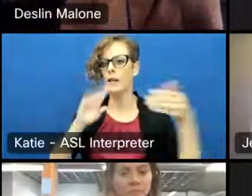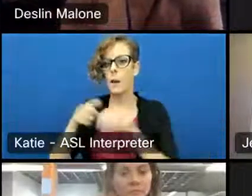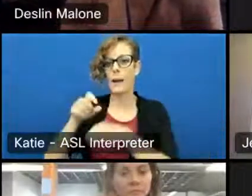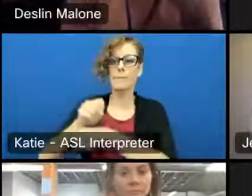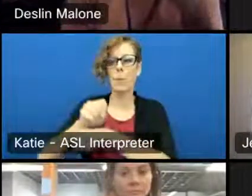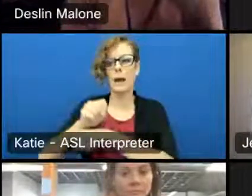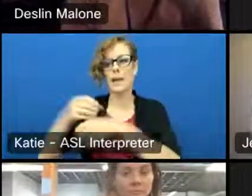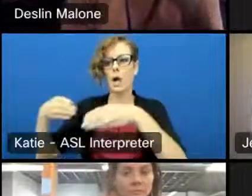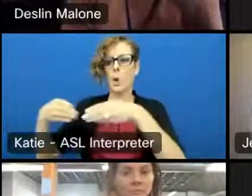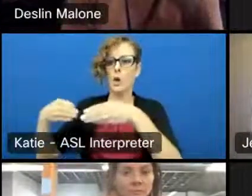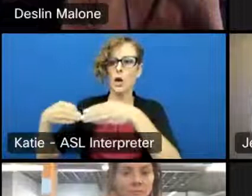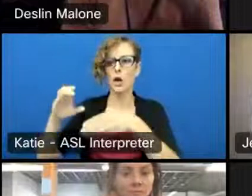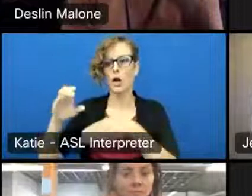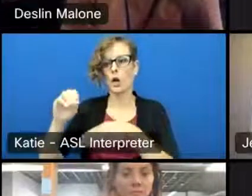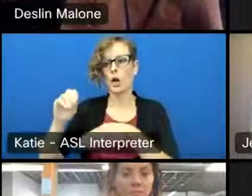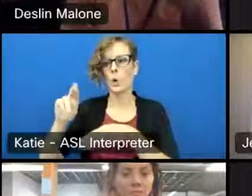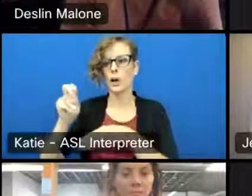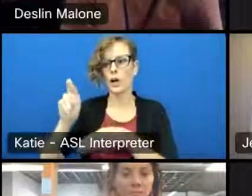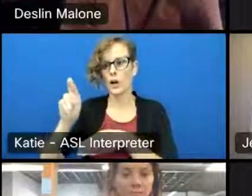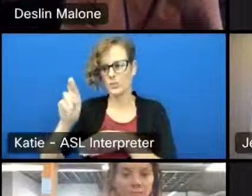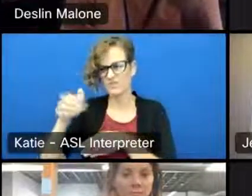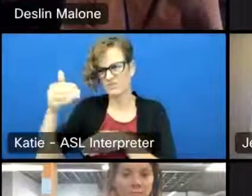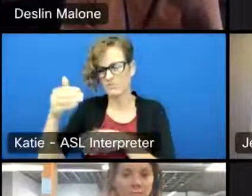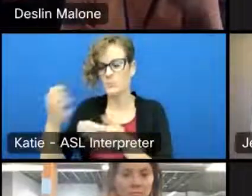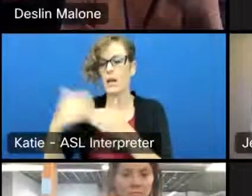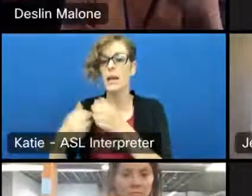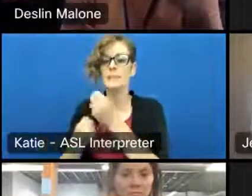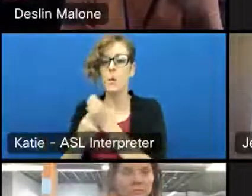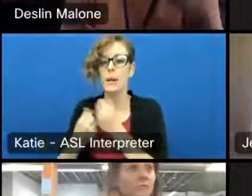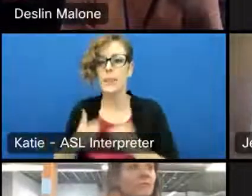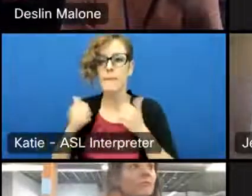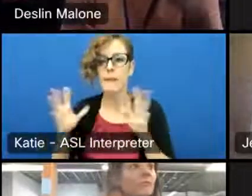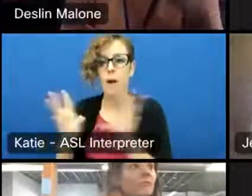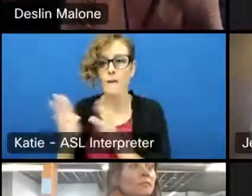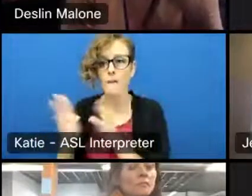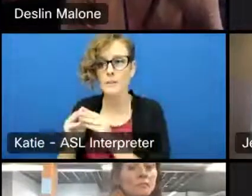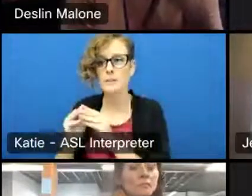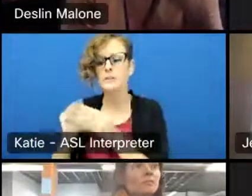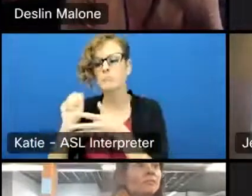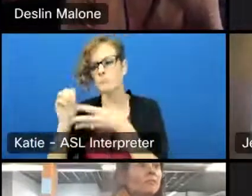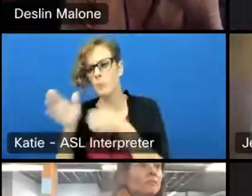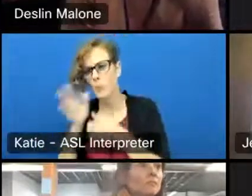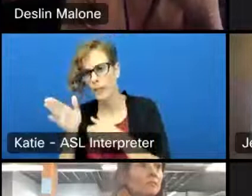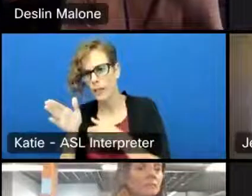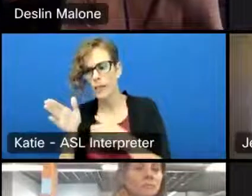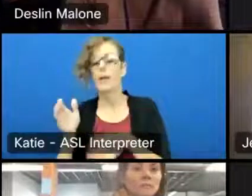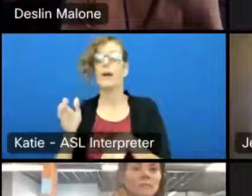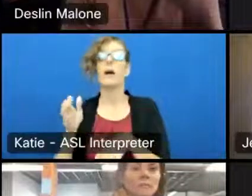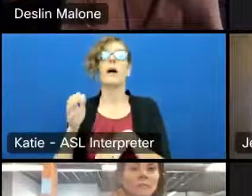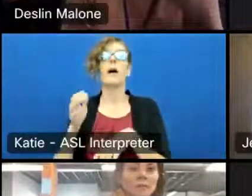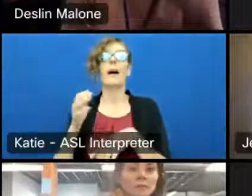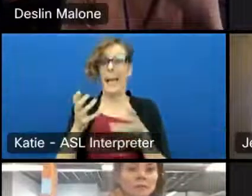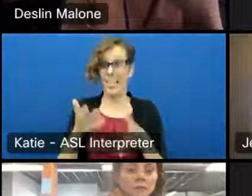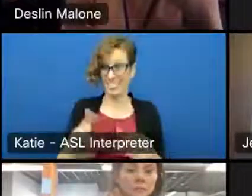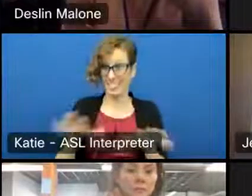happening. We've got an update on Supported Life Conference and kind of what's going on there. And then obviously, if there's anything else that folks